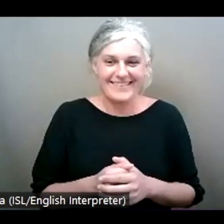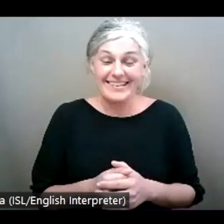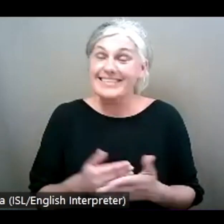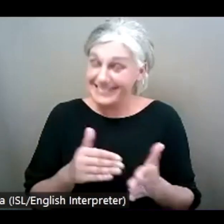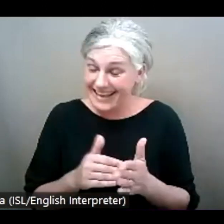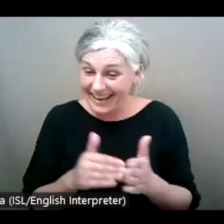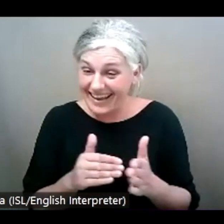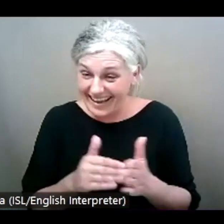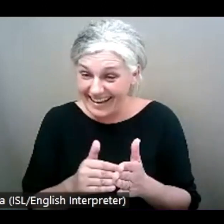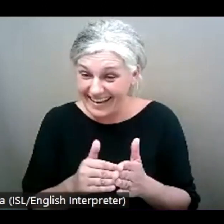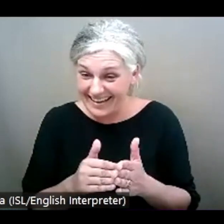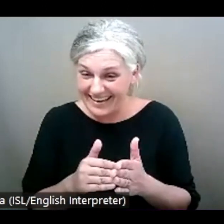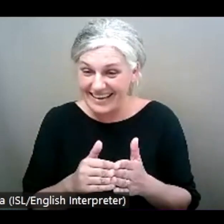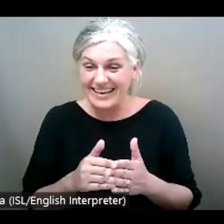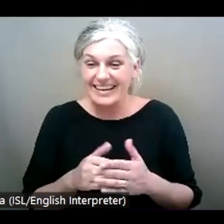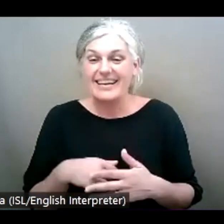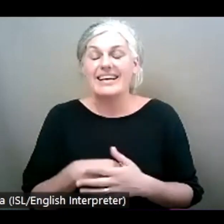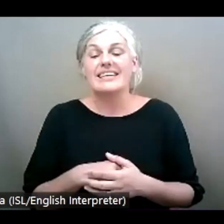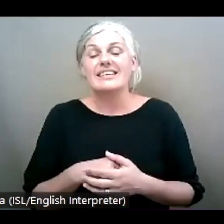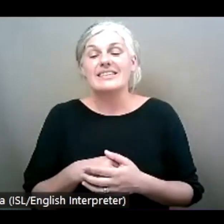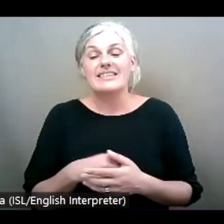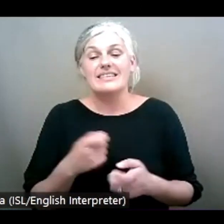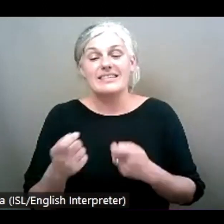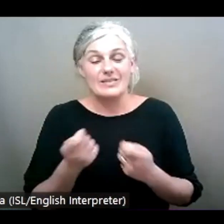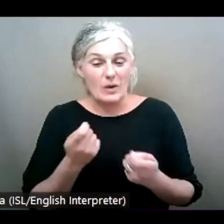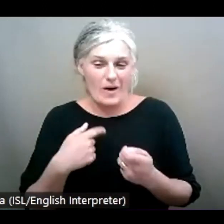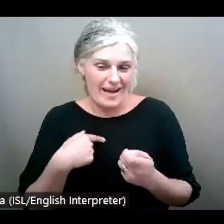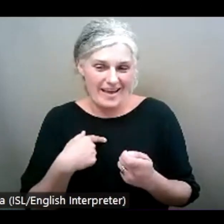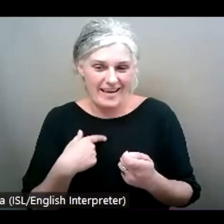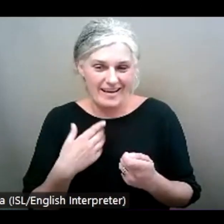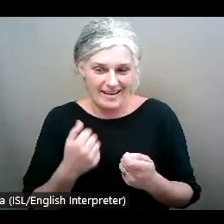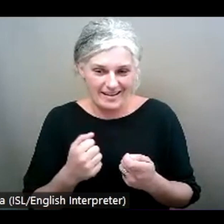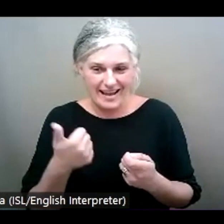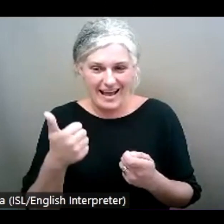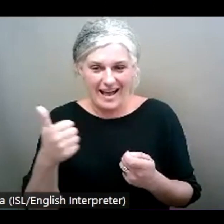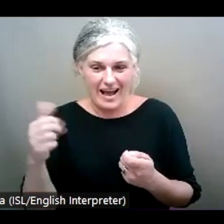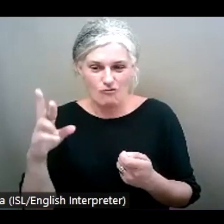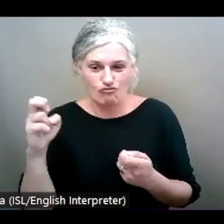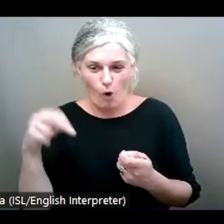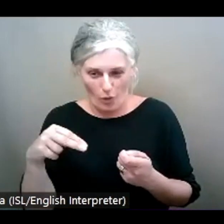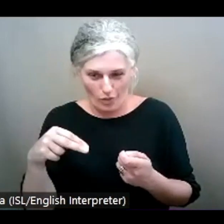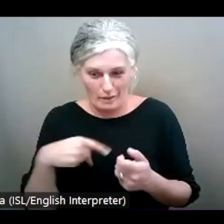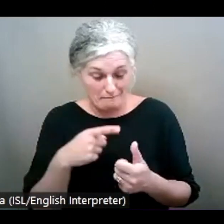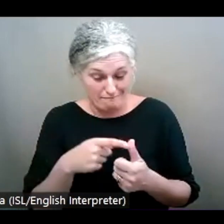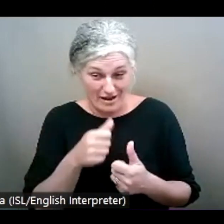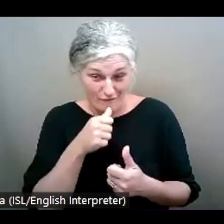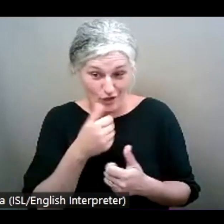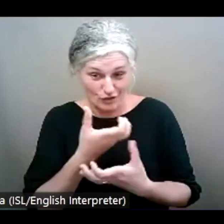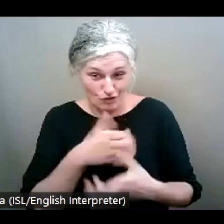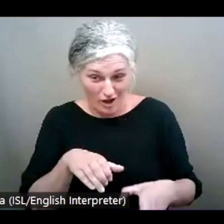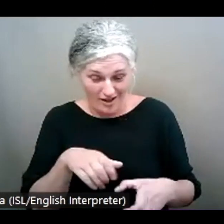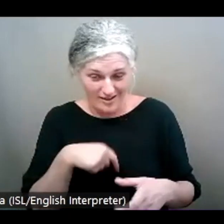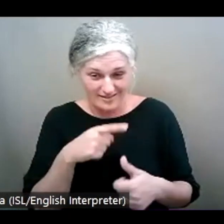Yeah, so I got 22, and I had Aaron, my first child,